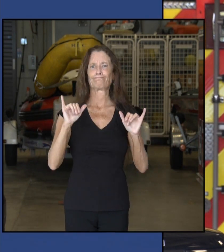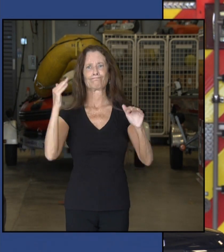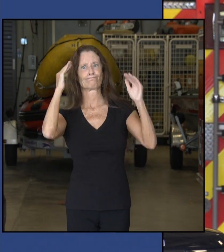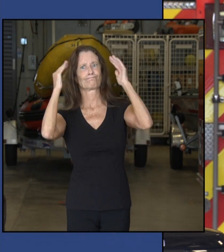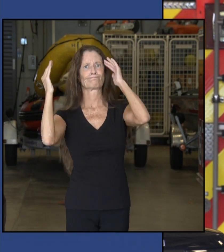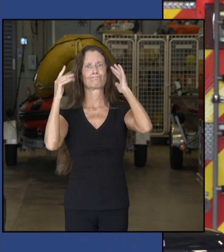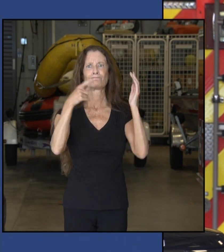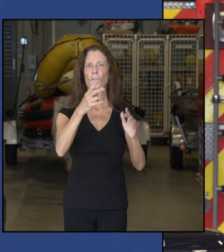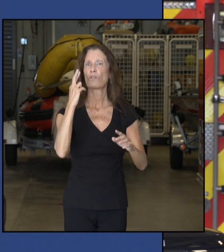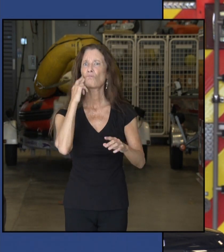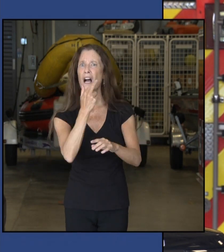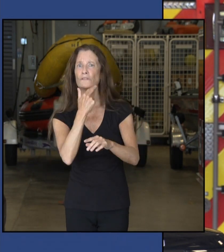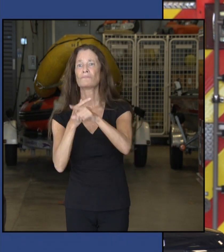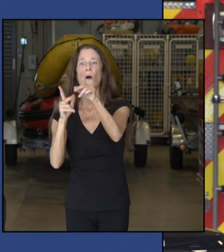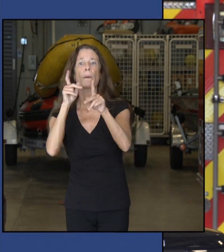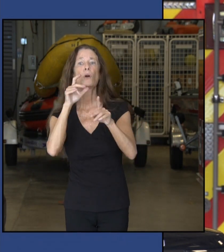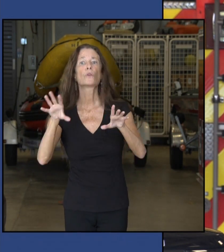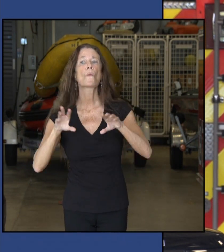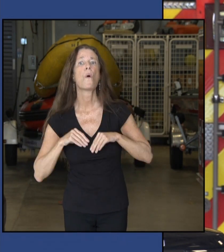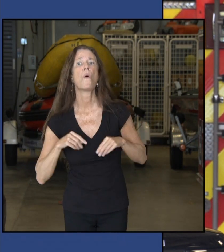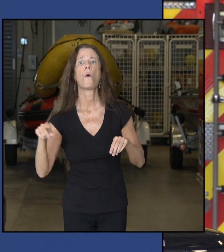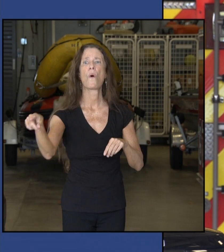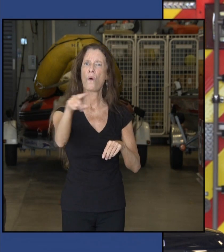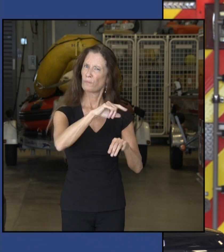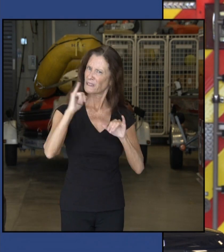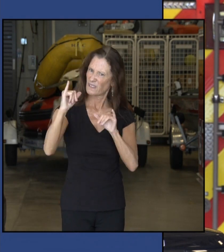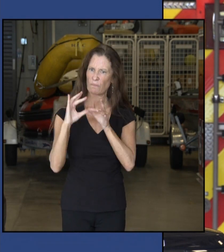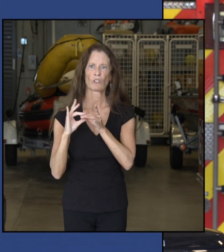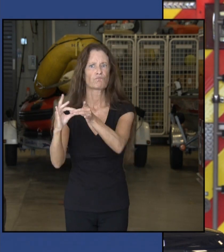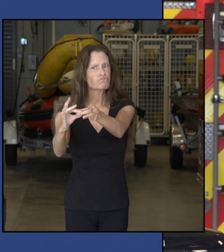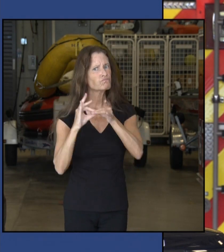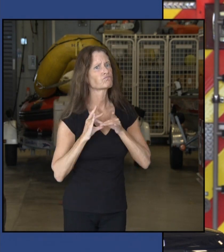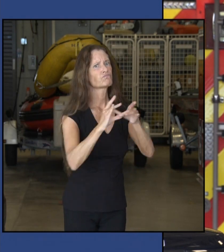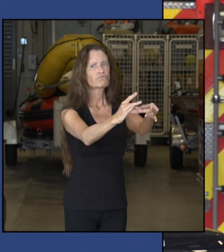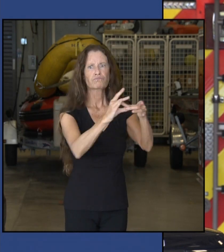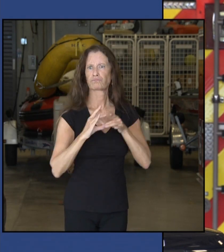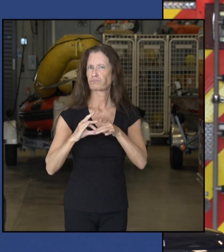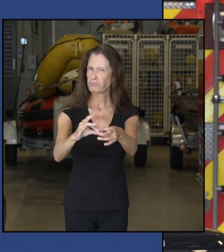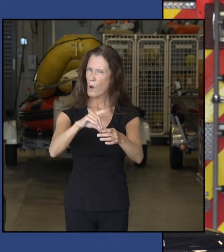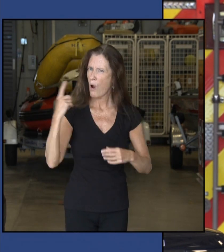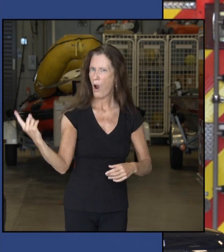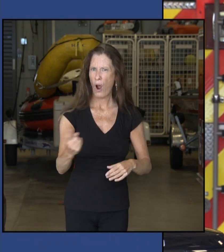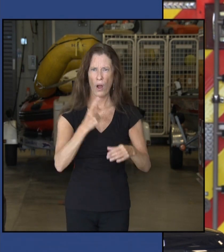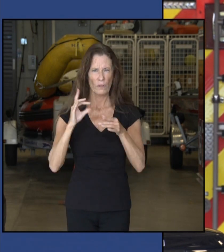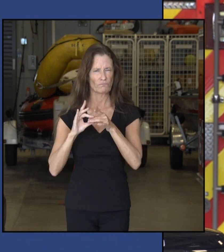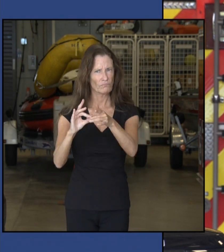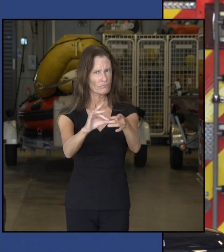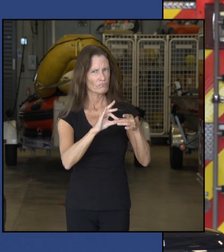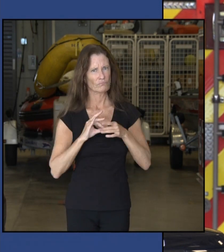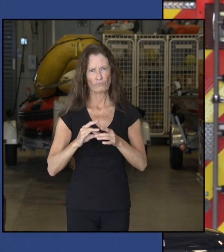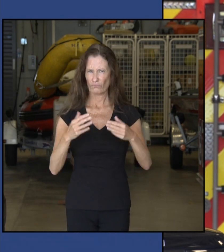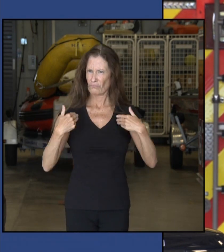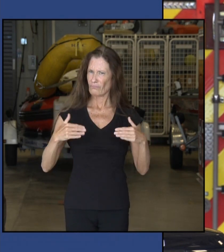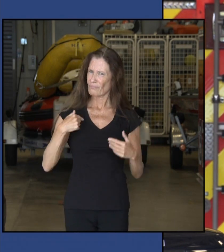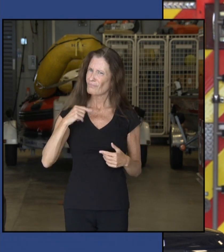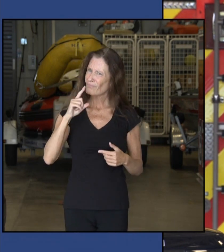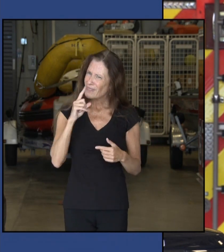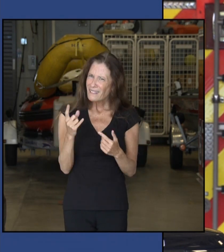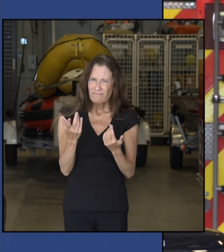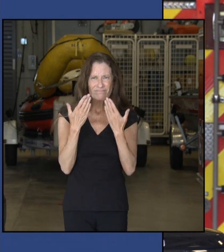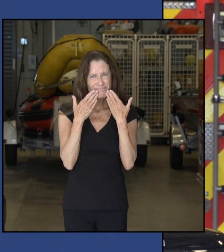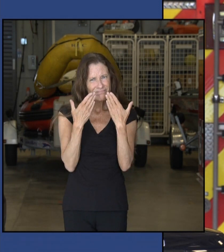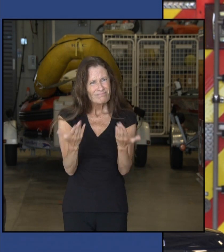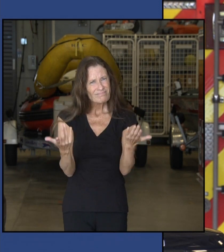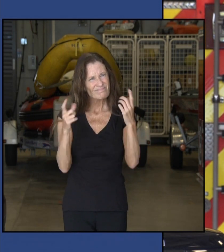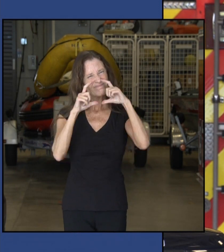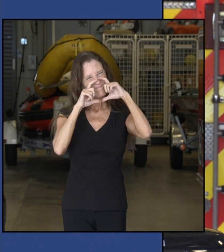staff have delivered for us. We can all now deliver for them by wearing a mask and following